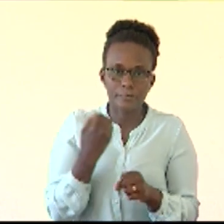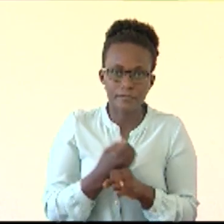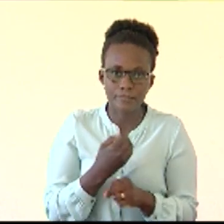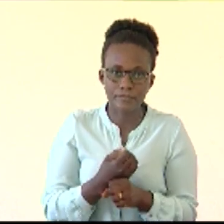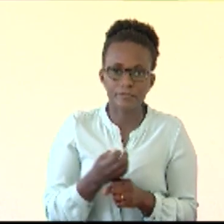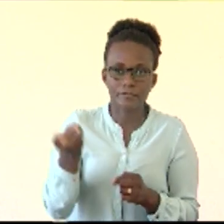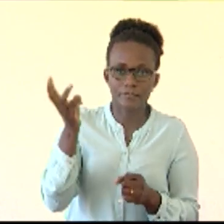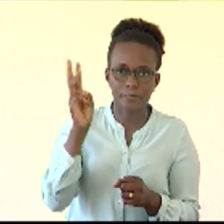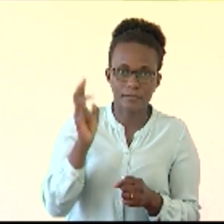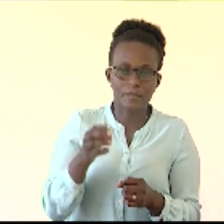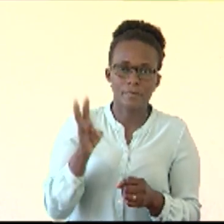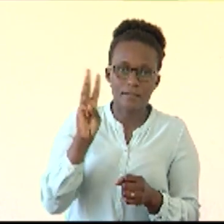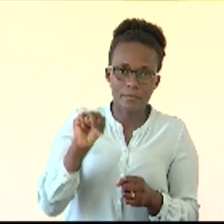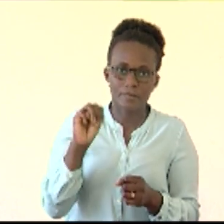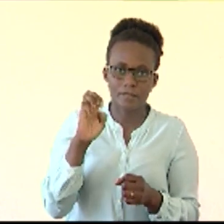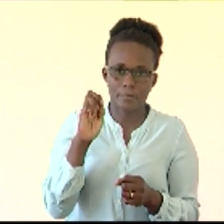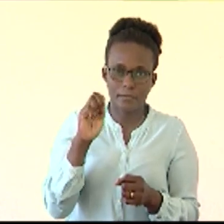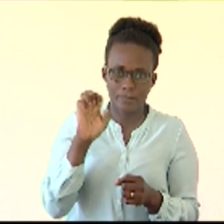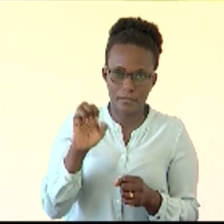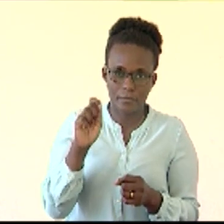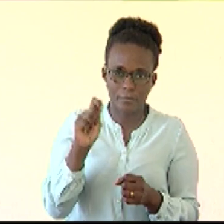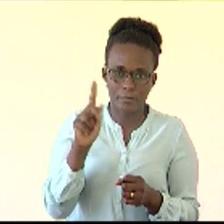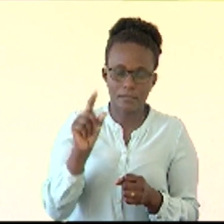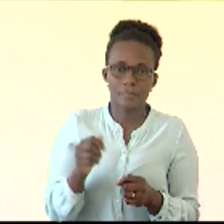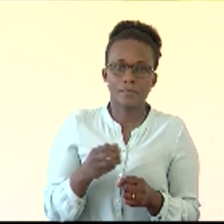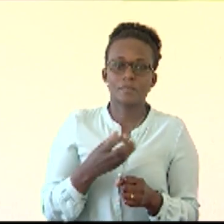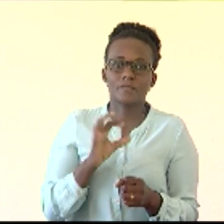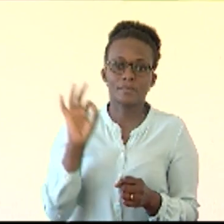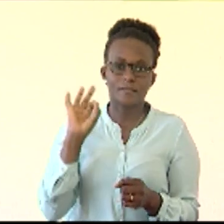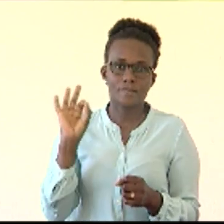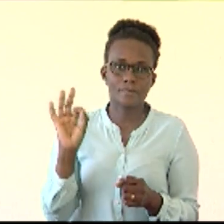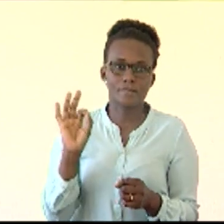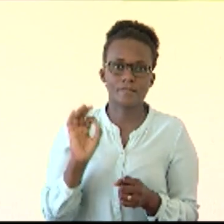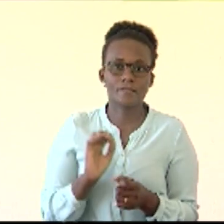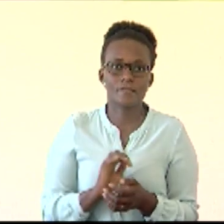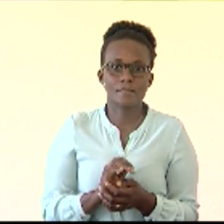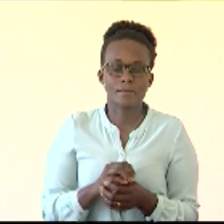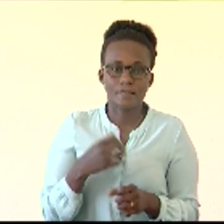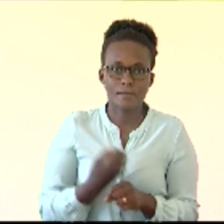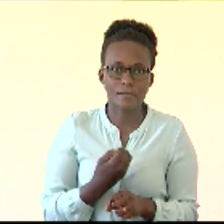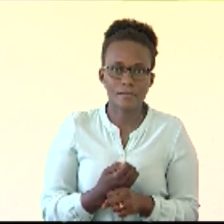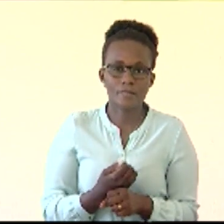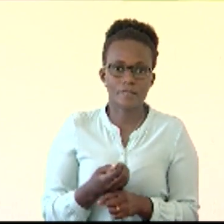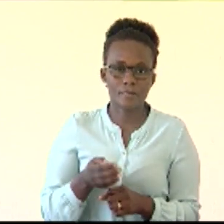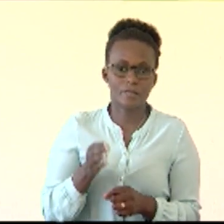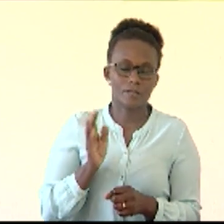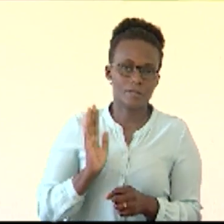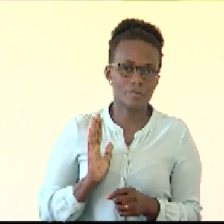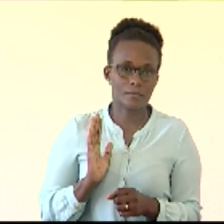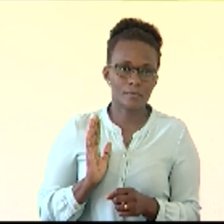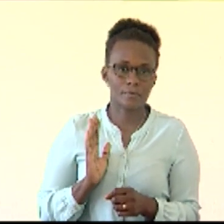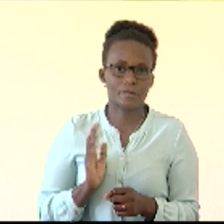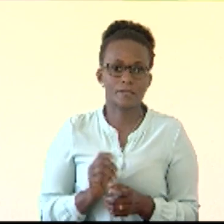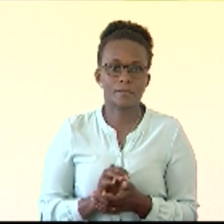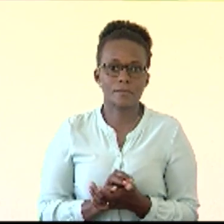you want to coat, that metal that you are going to use for coating, must be connected to the positive